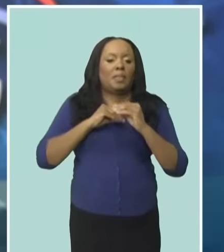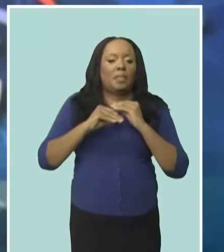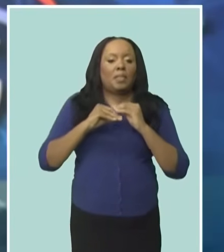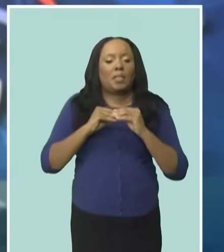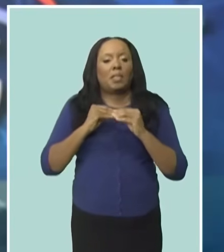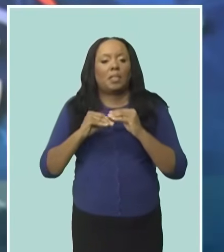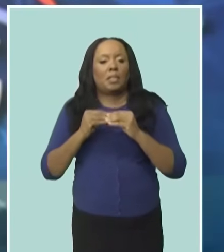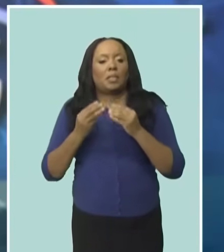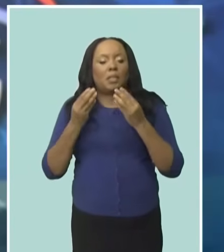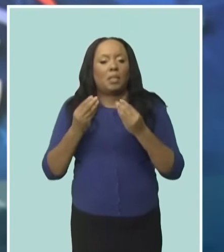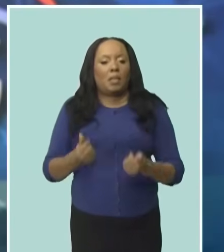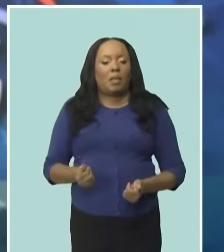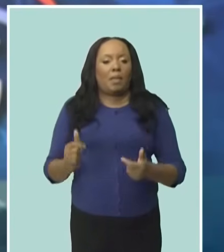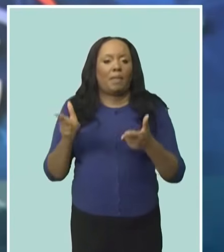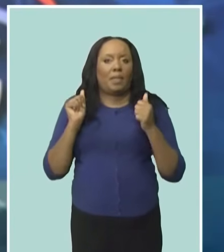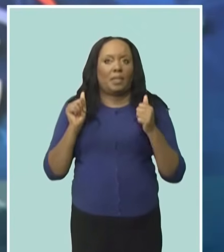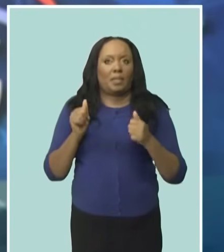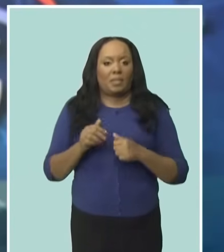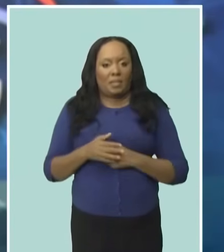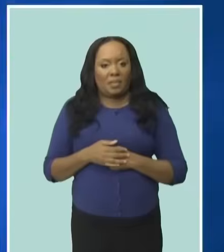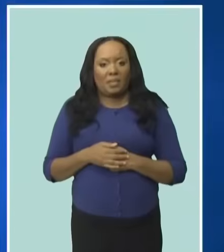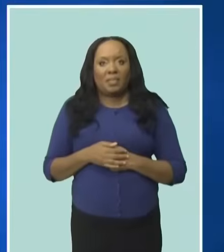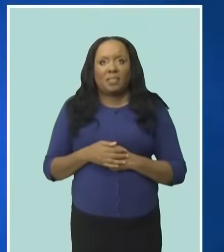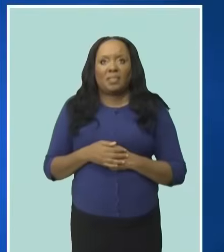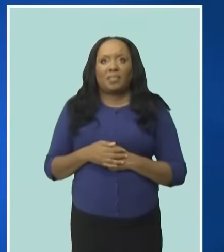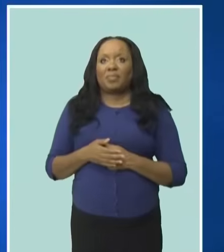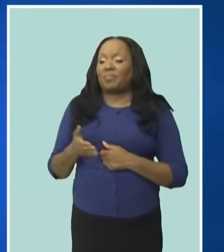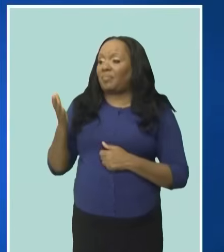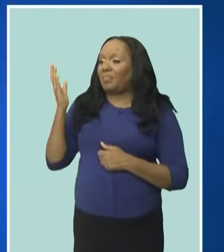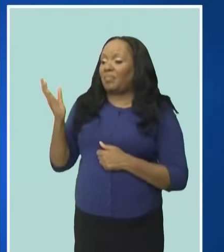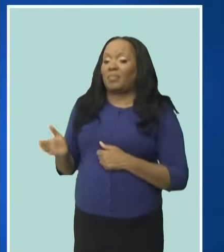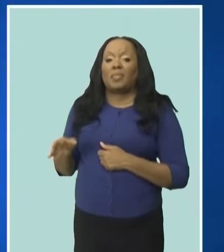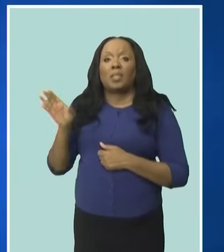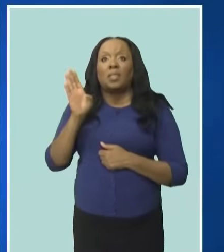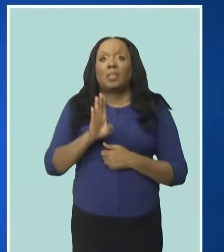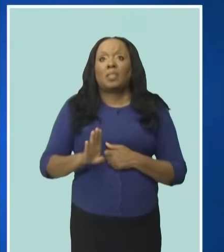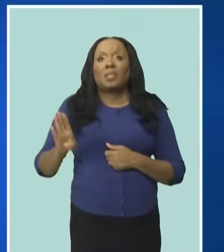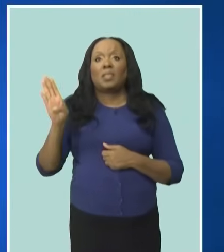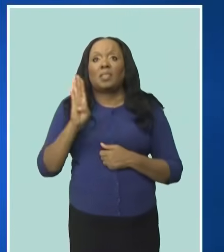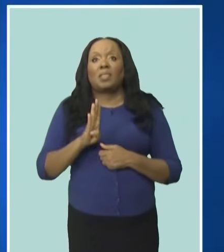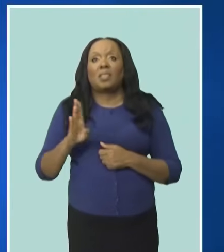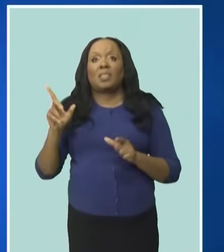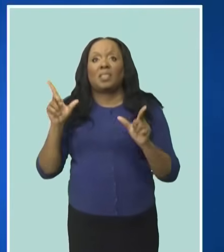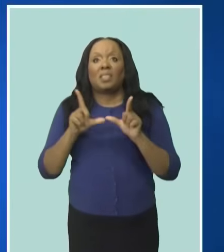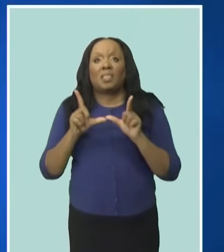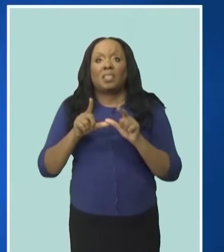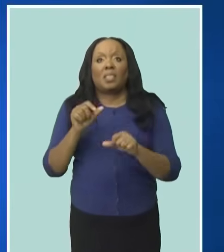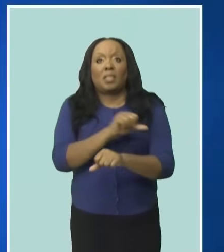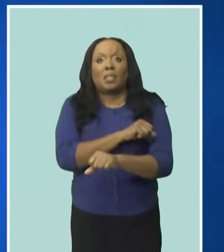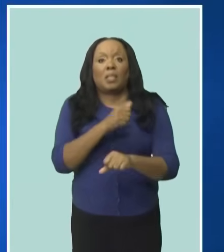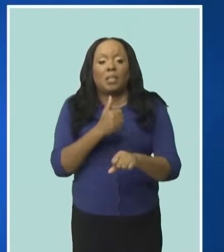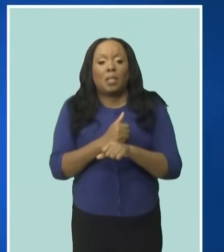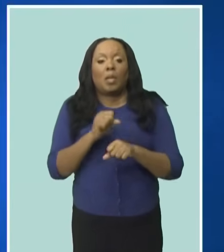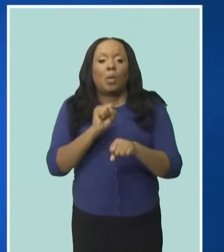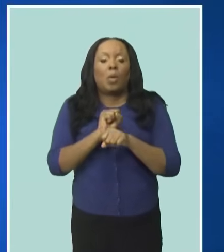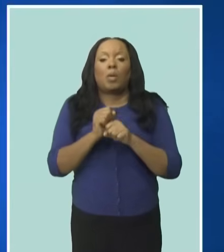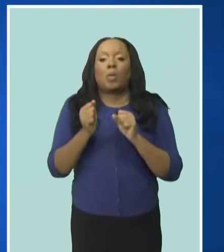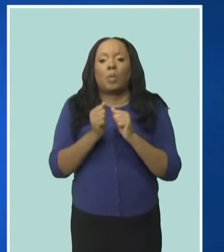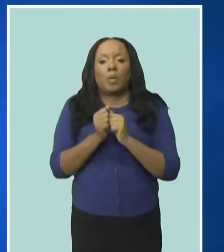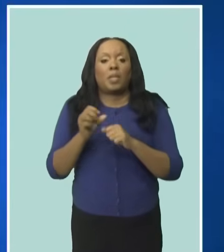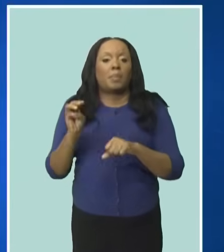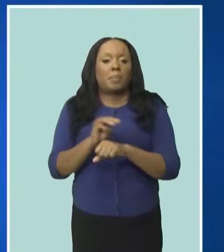to restore service quickly. The Barbados Licensing Authority is working in collaboration with the Ministry of